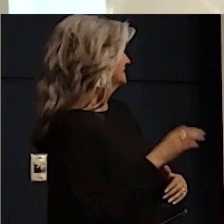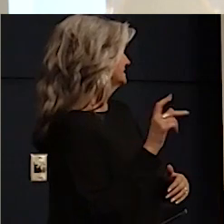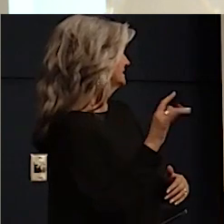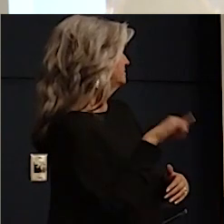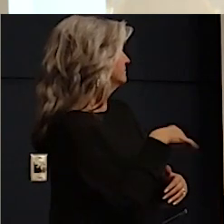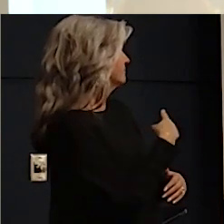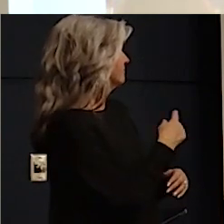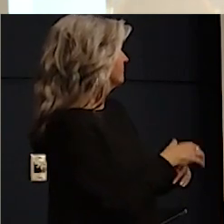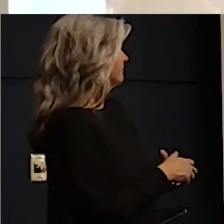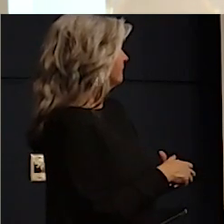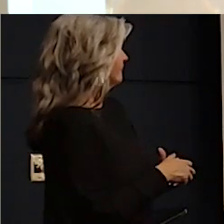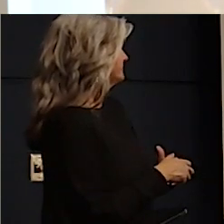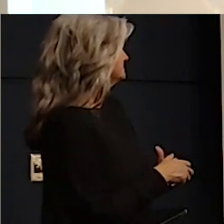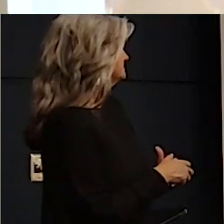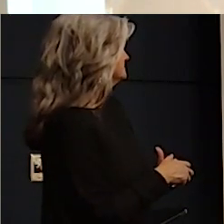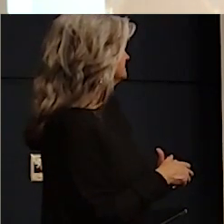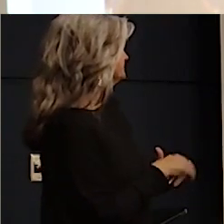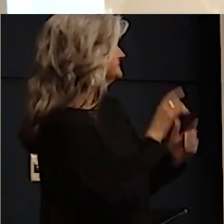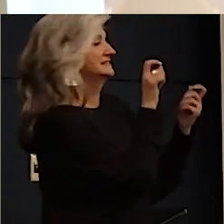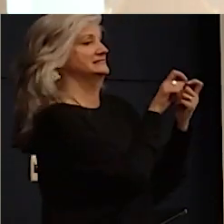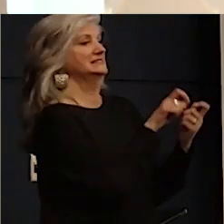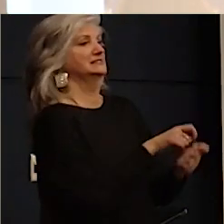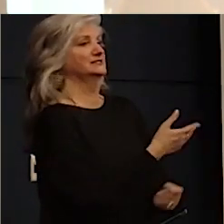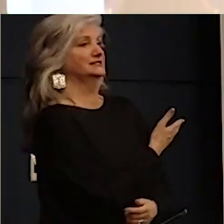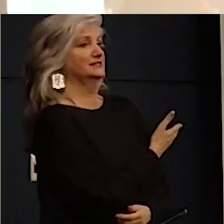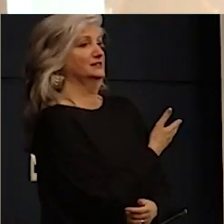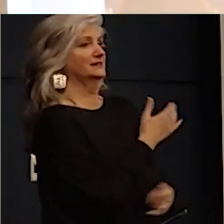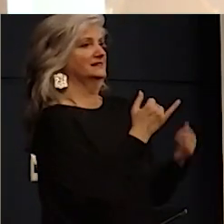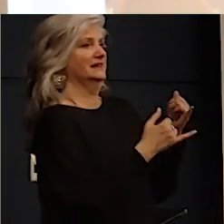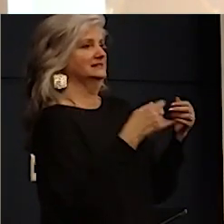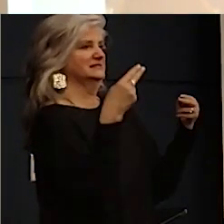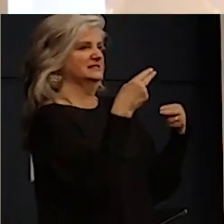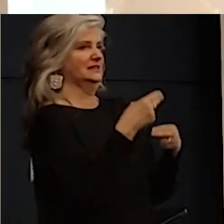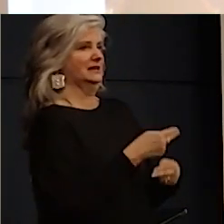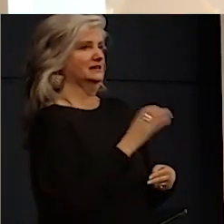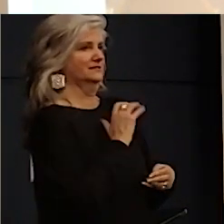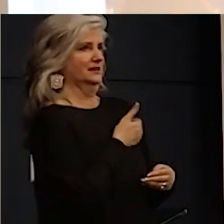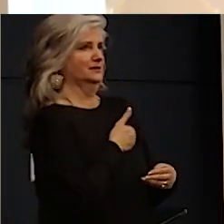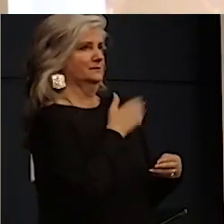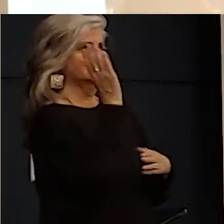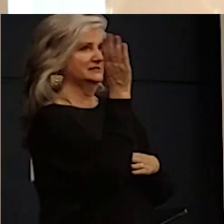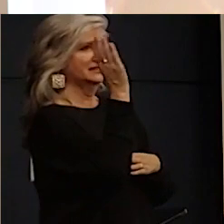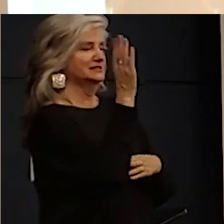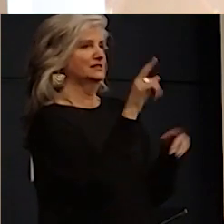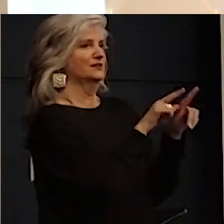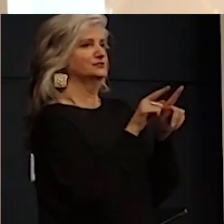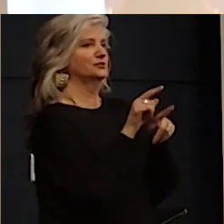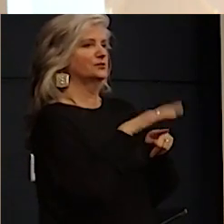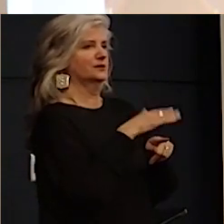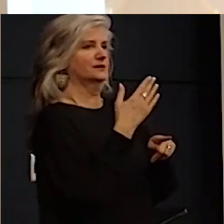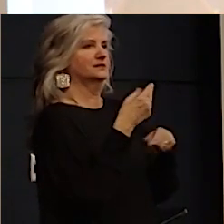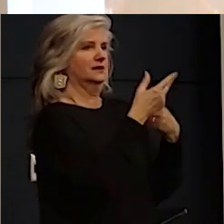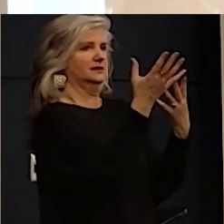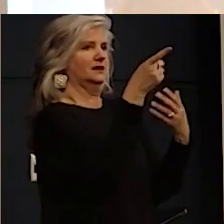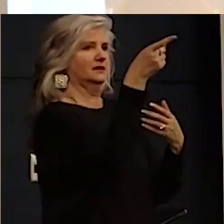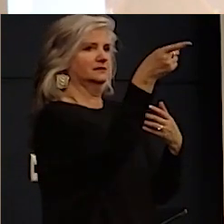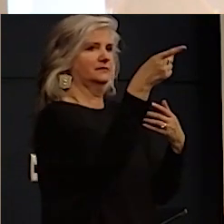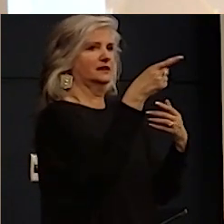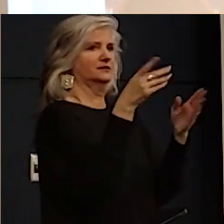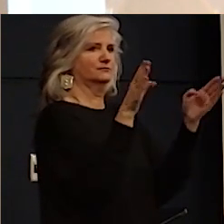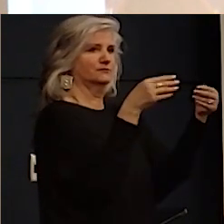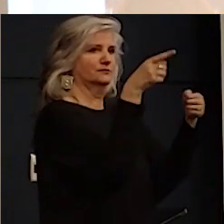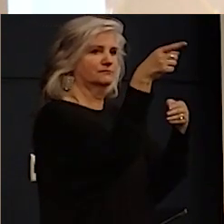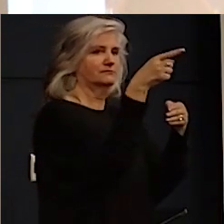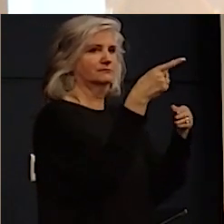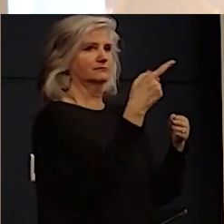So, details are here. Details will be on the last slide of our presentation. Details are also on the handout at the back of the room if you want to grab a piece of paper